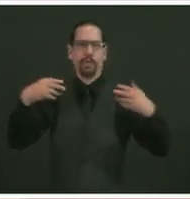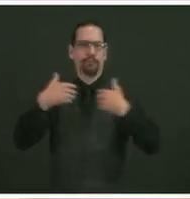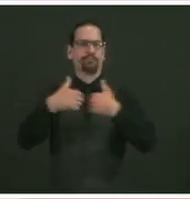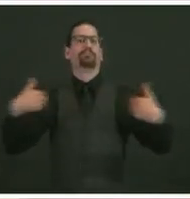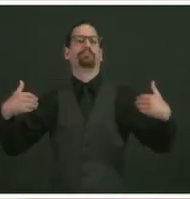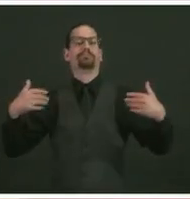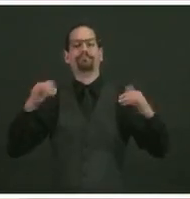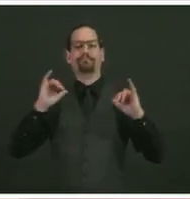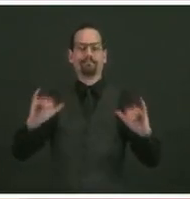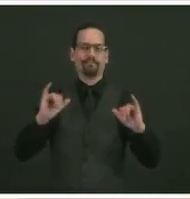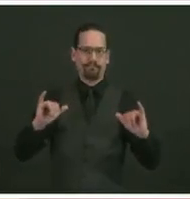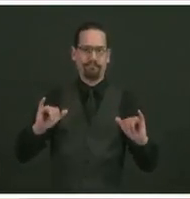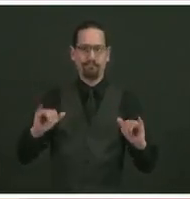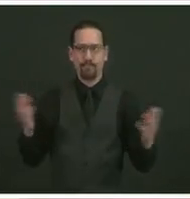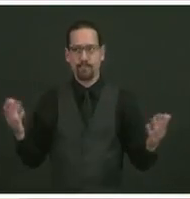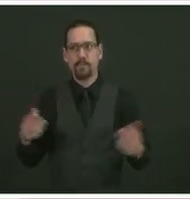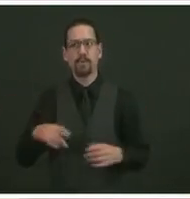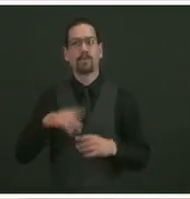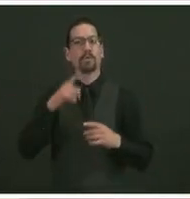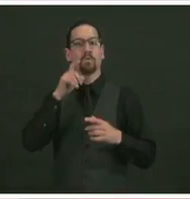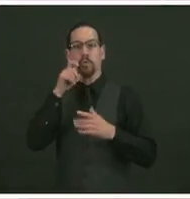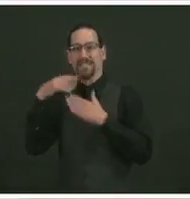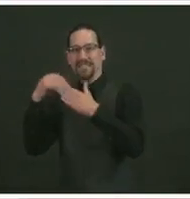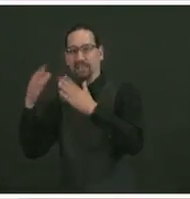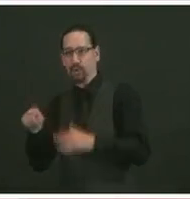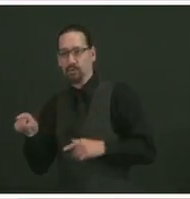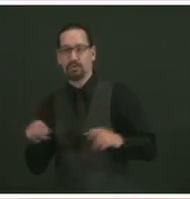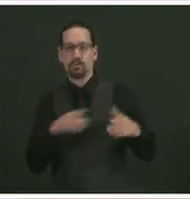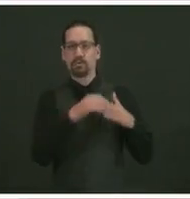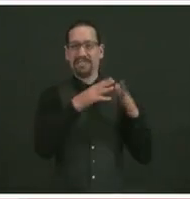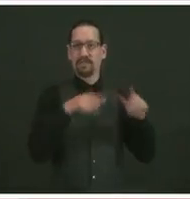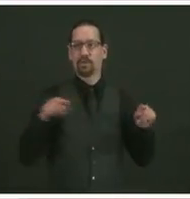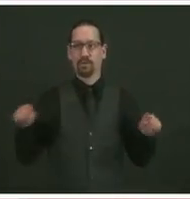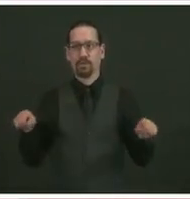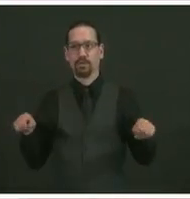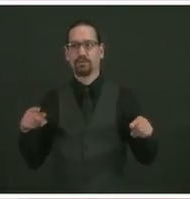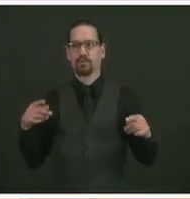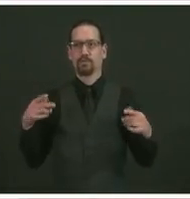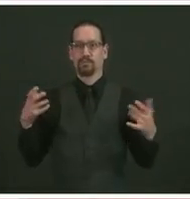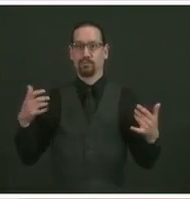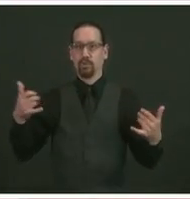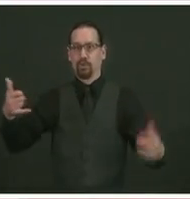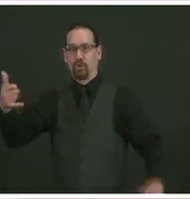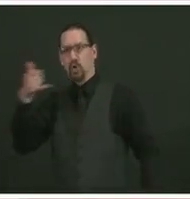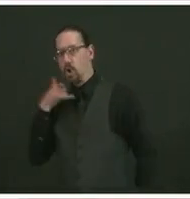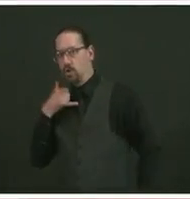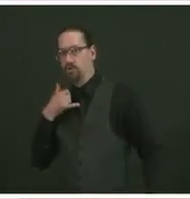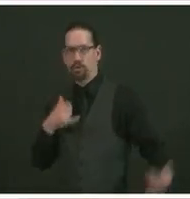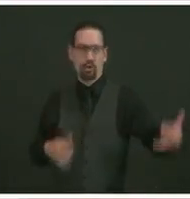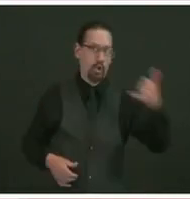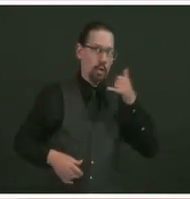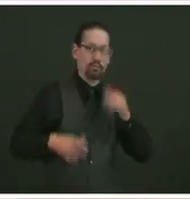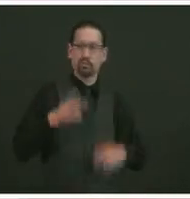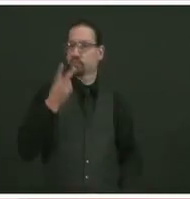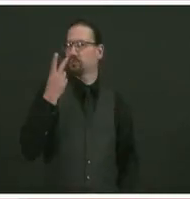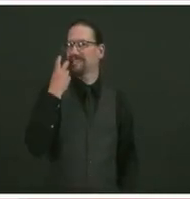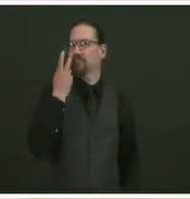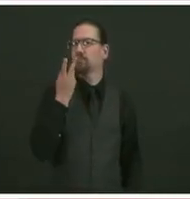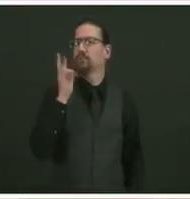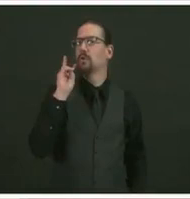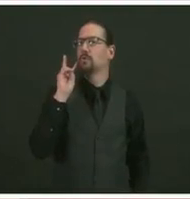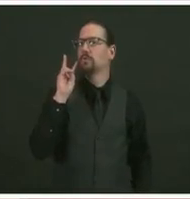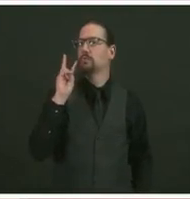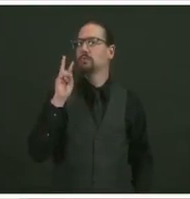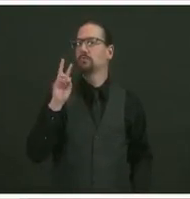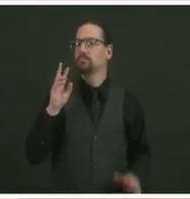So the hospital administrators called me a couple of days ago to advise me that they were doing this. But I have to give them a lot